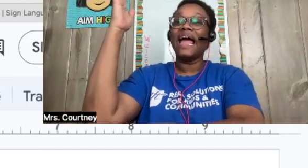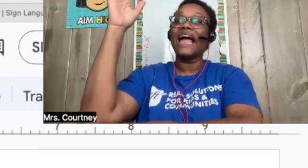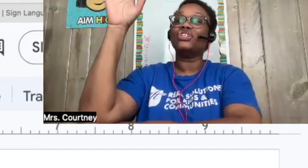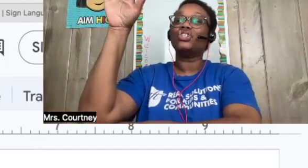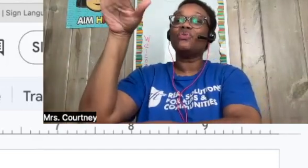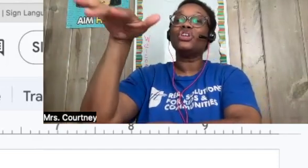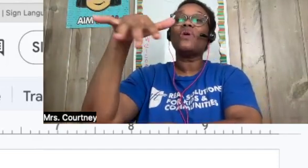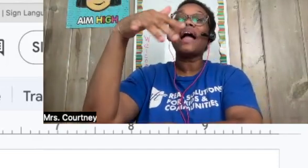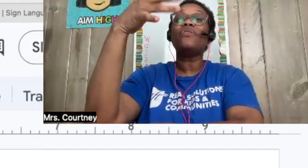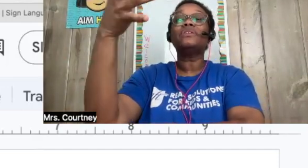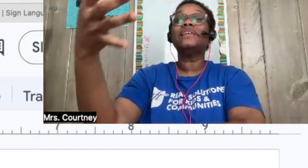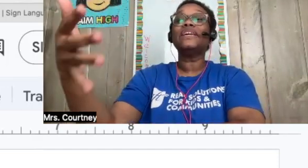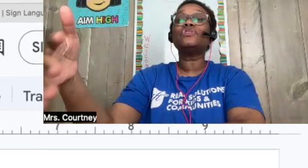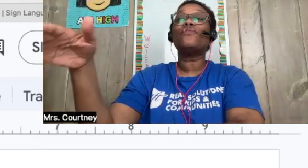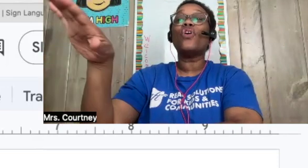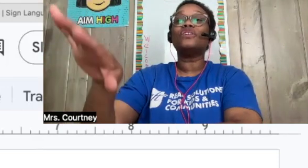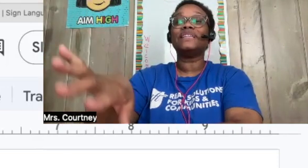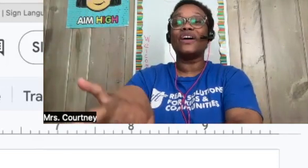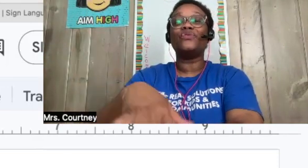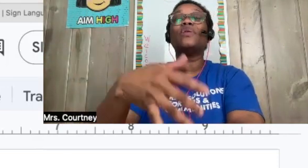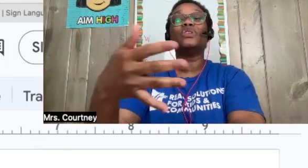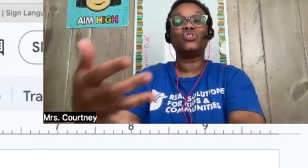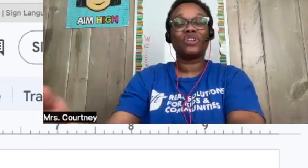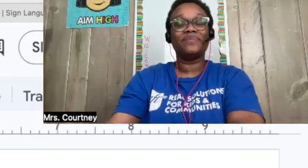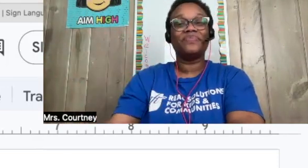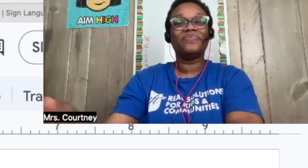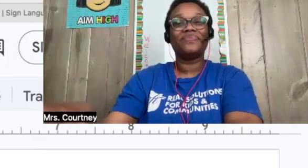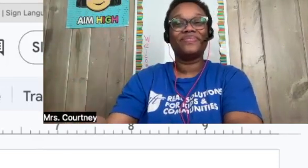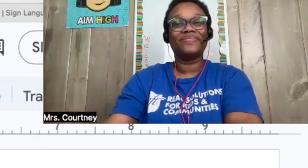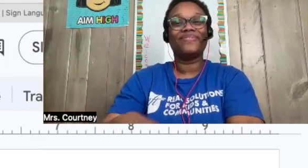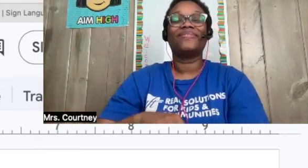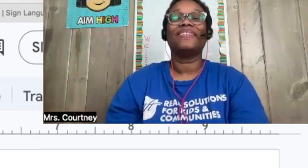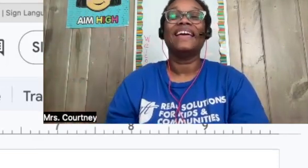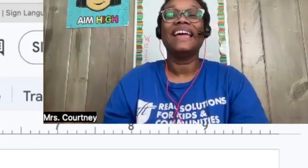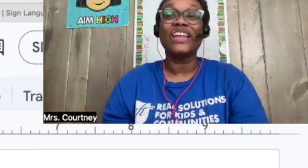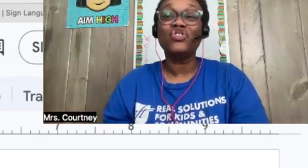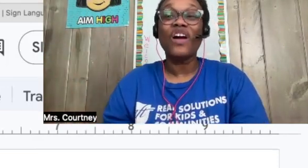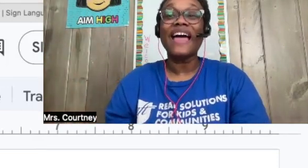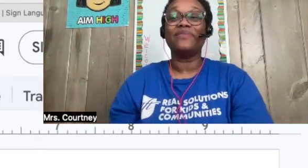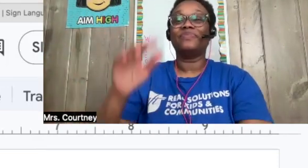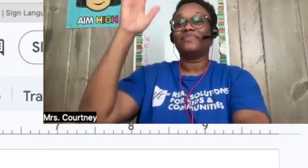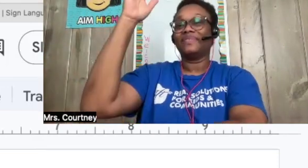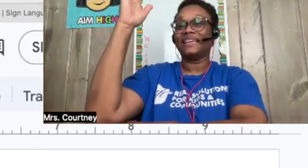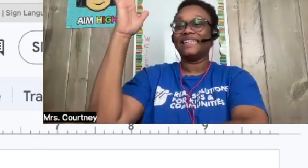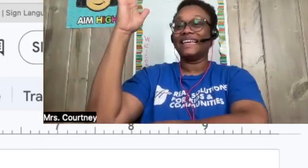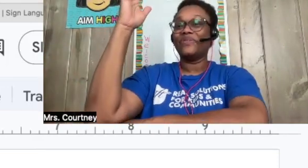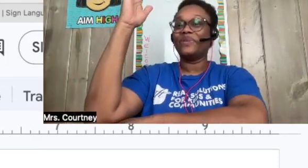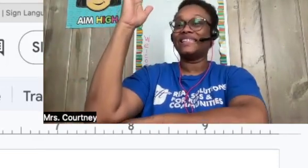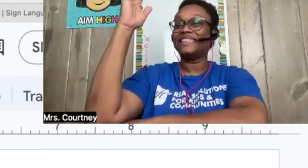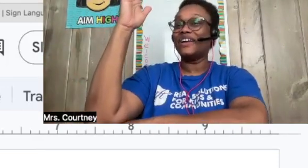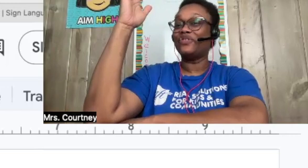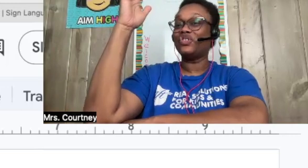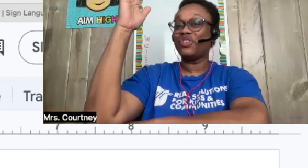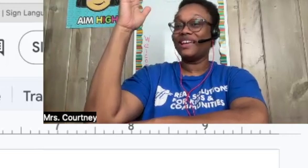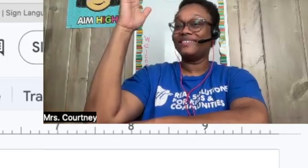tree and showing you how the leaves fall down from the tree. Can you try that? What's